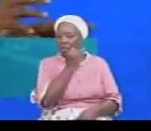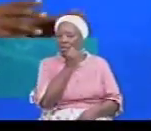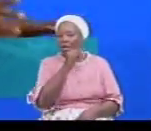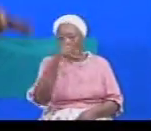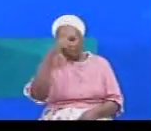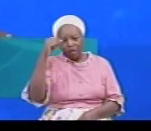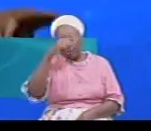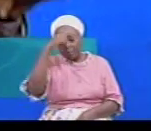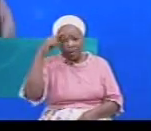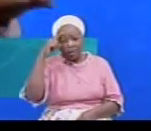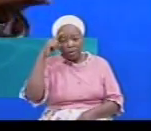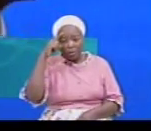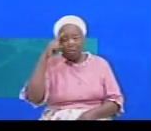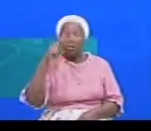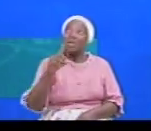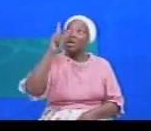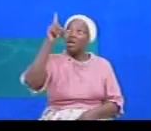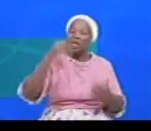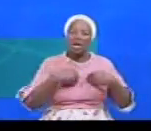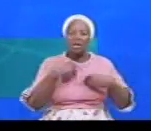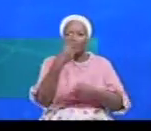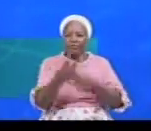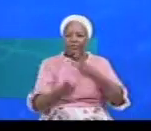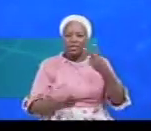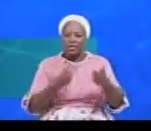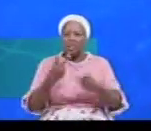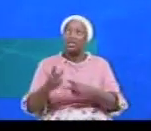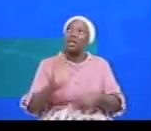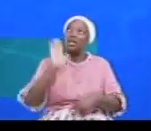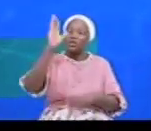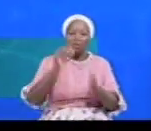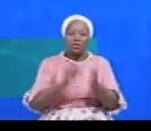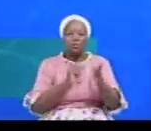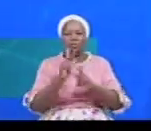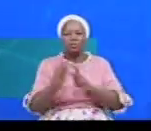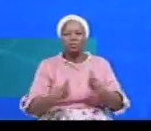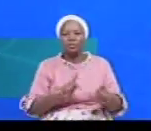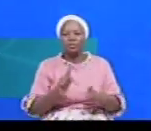because he has visited his own people.